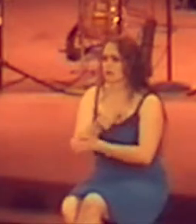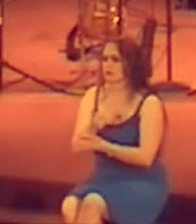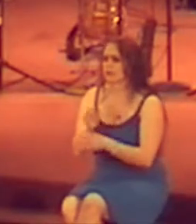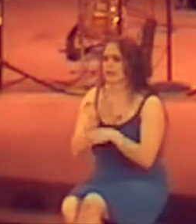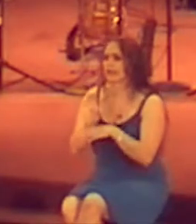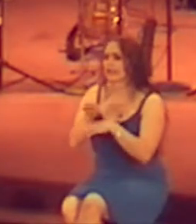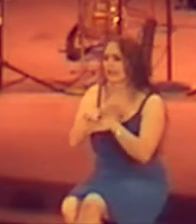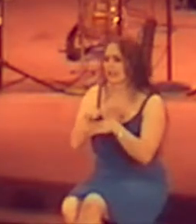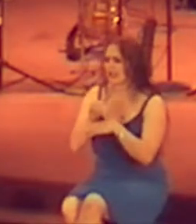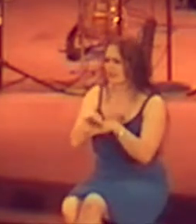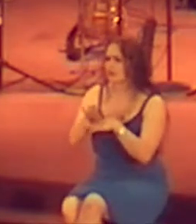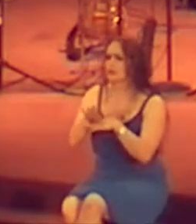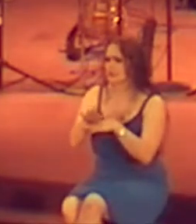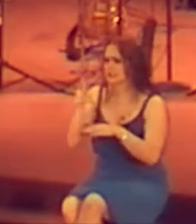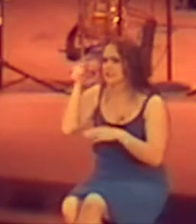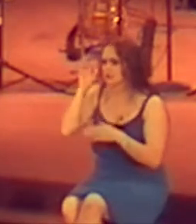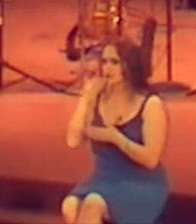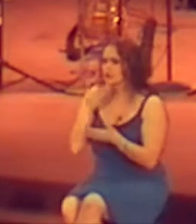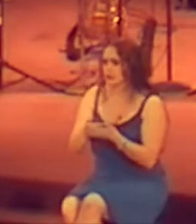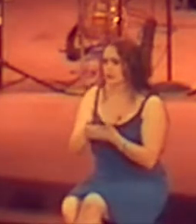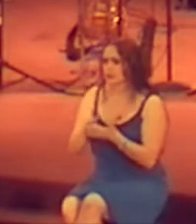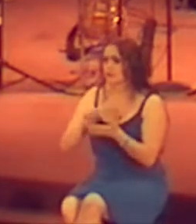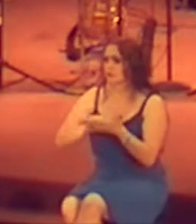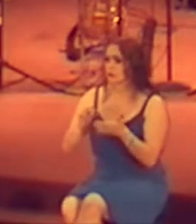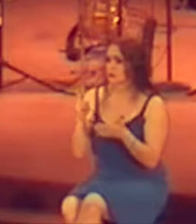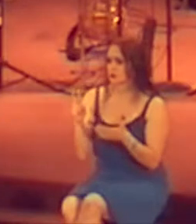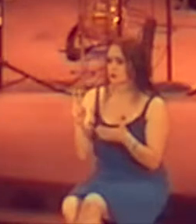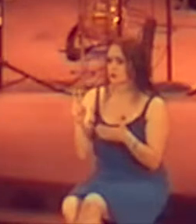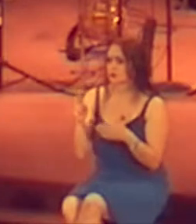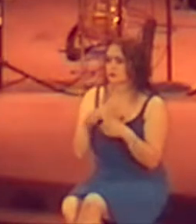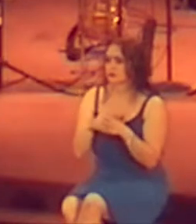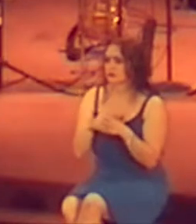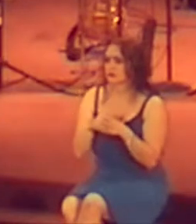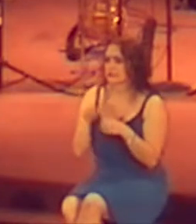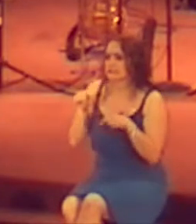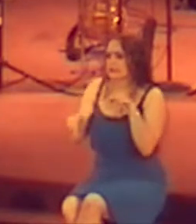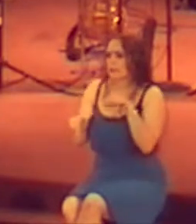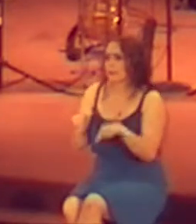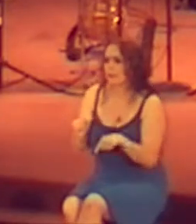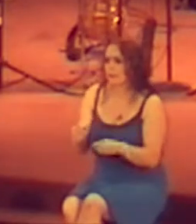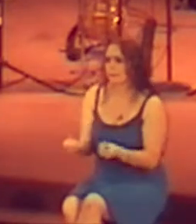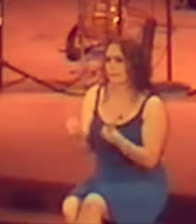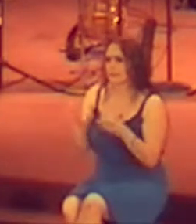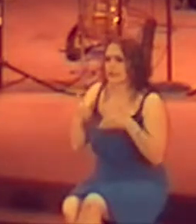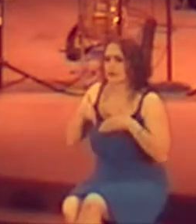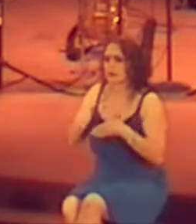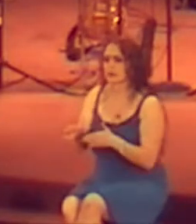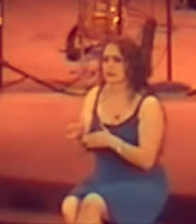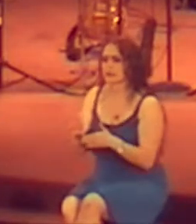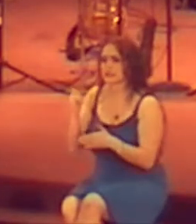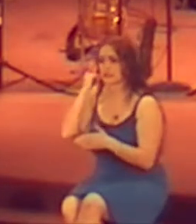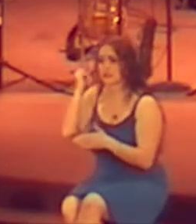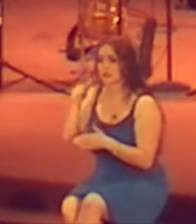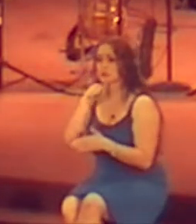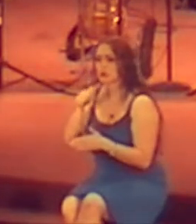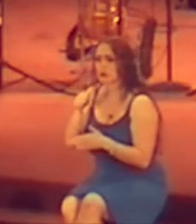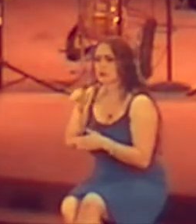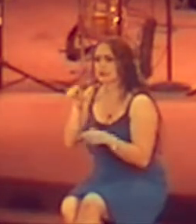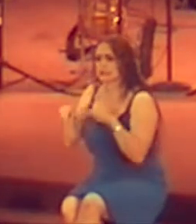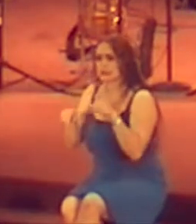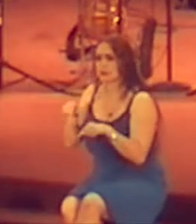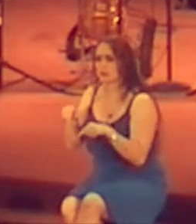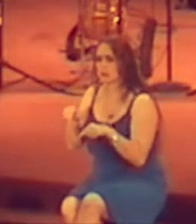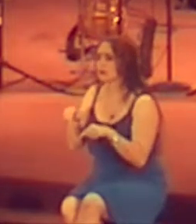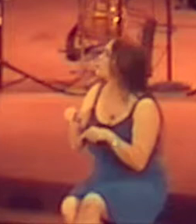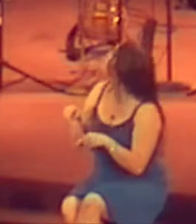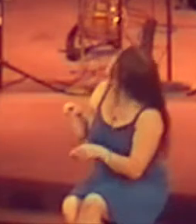size. Verse 2, for we all stumble in many ways. If anyone does not stumble in what he says, he's a perfect man, able to